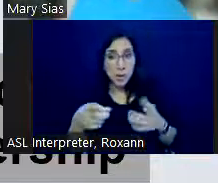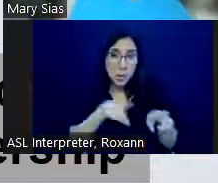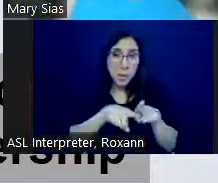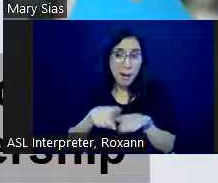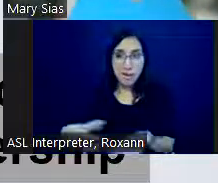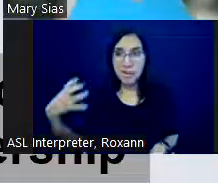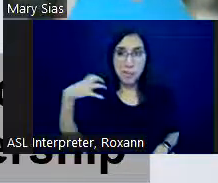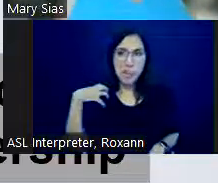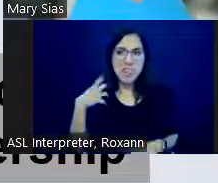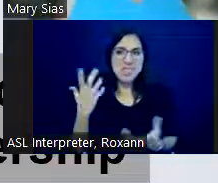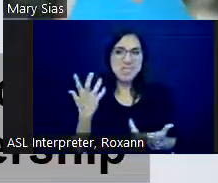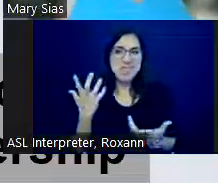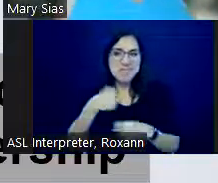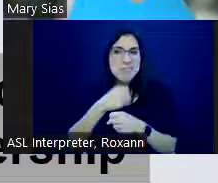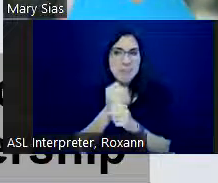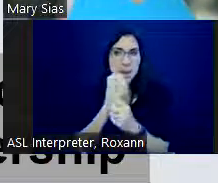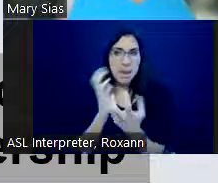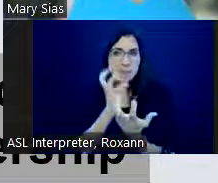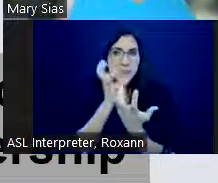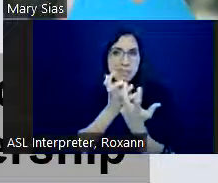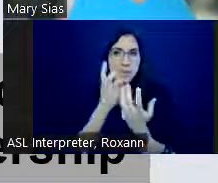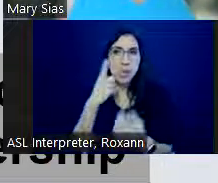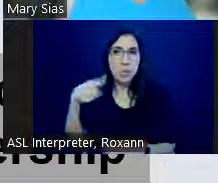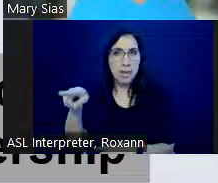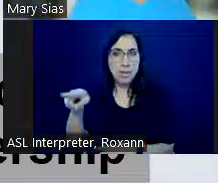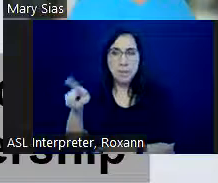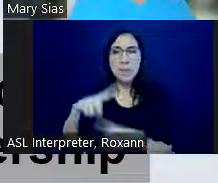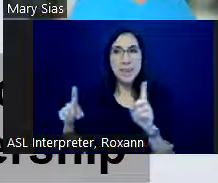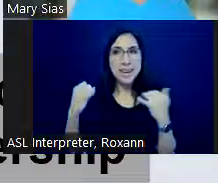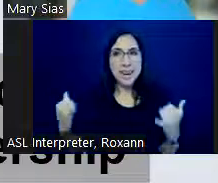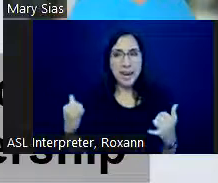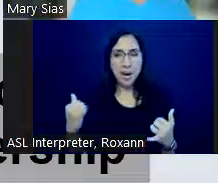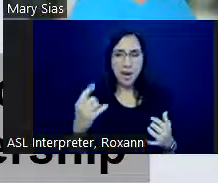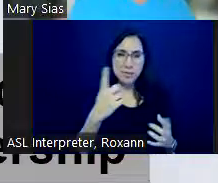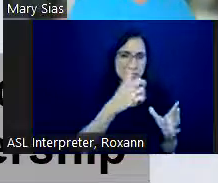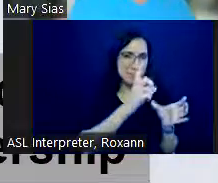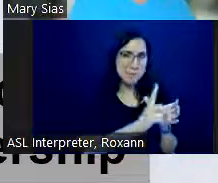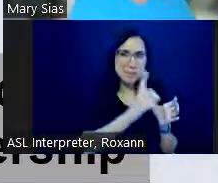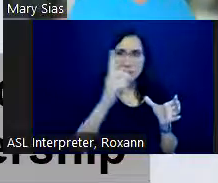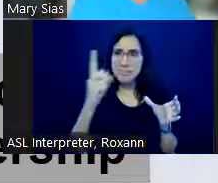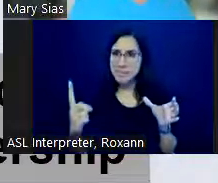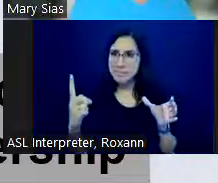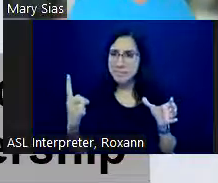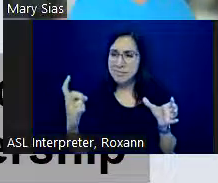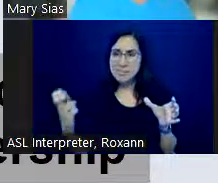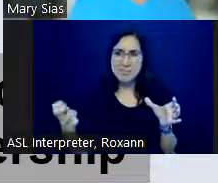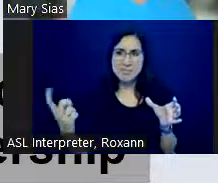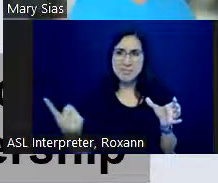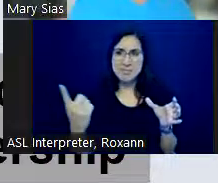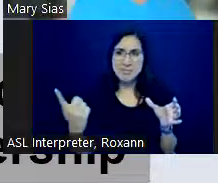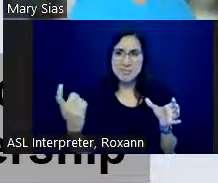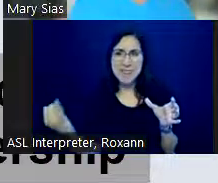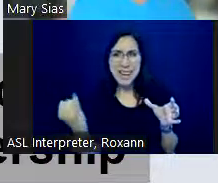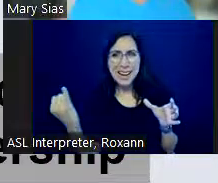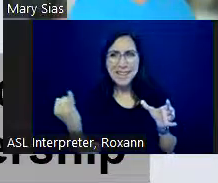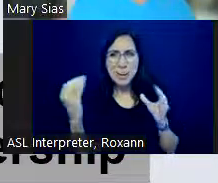in the workplace that left them more isolated than before. And if they were more isolated than